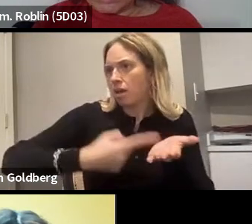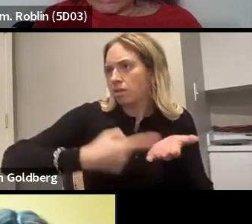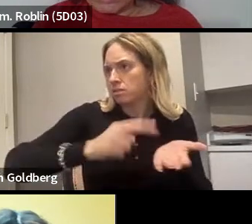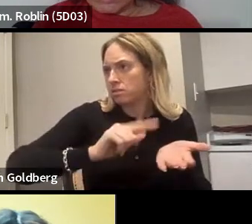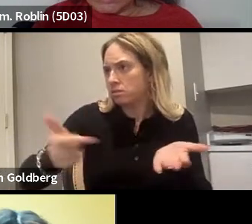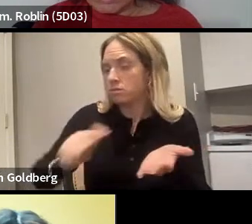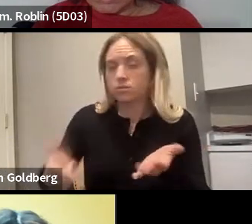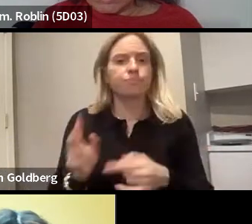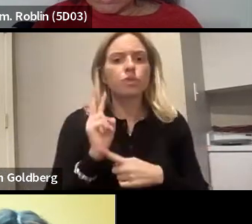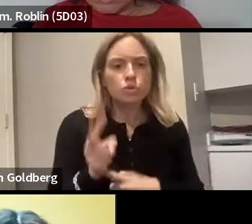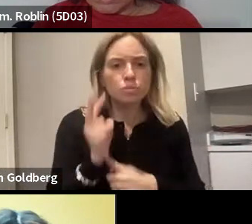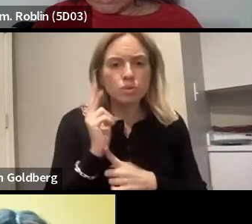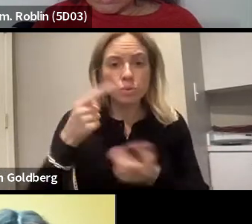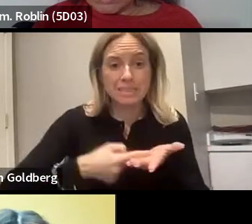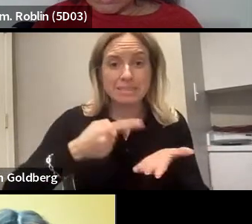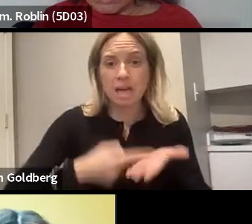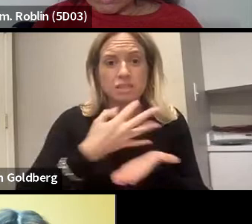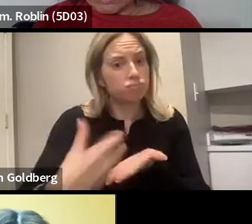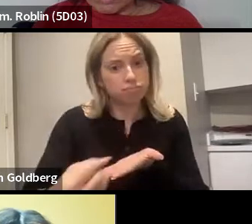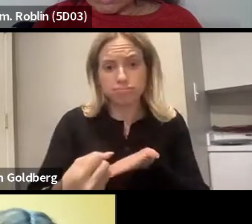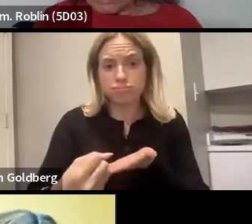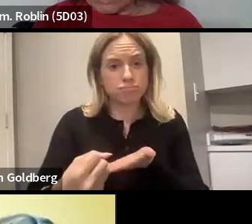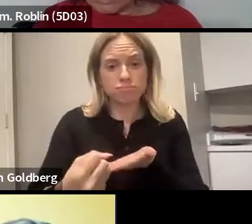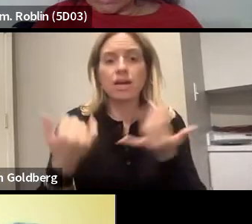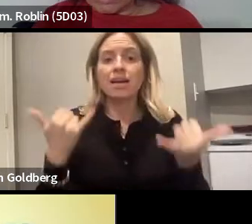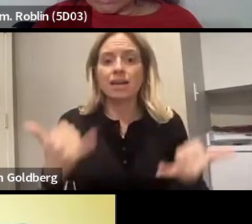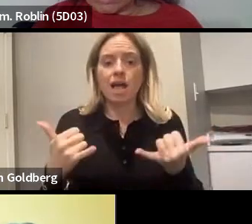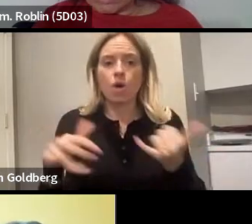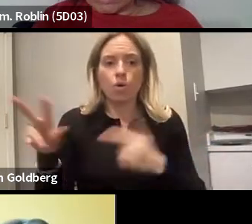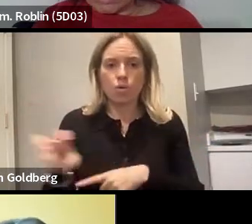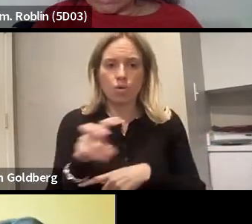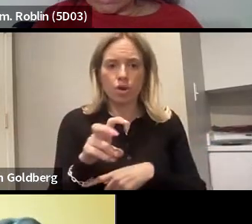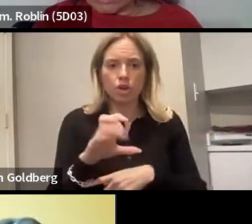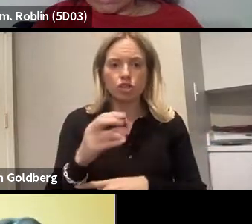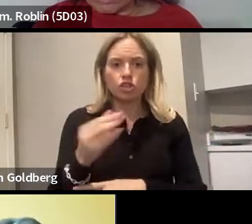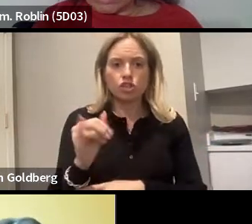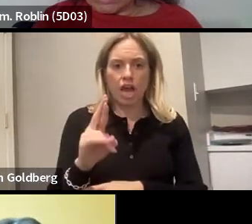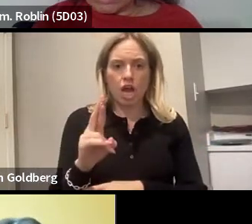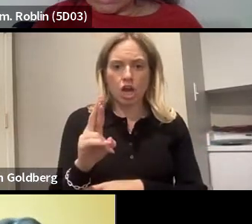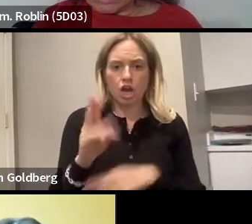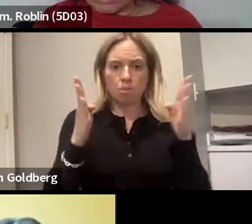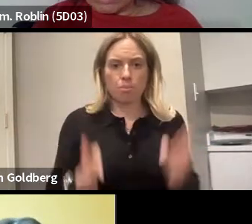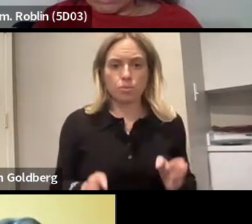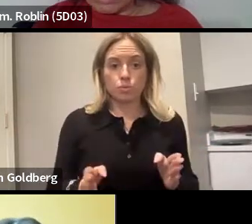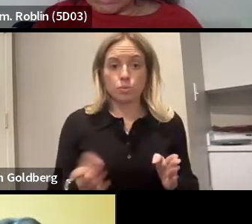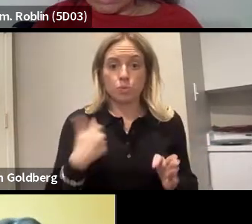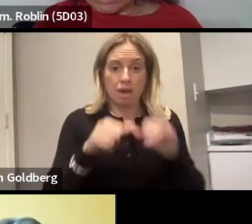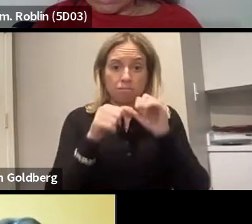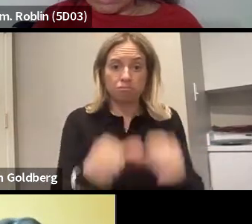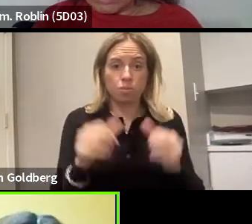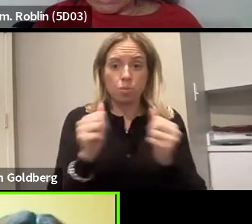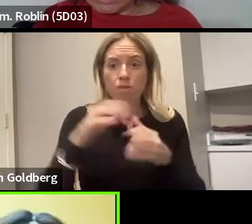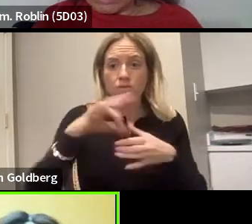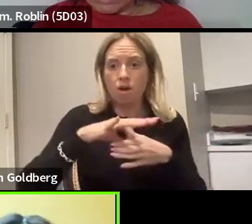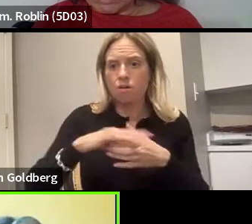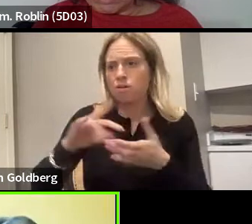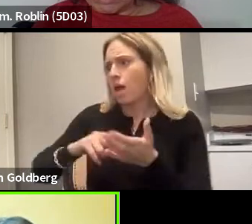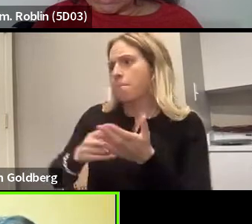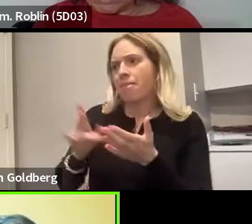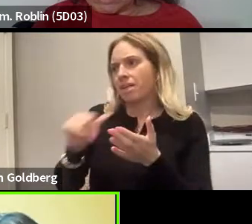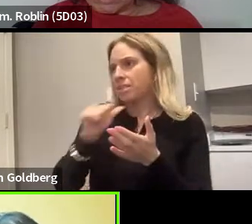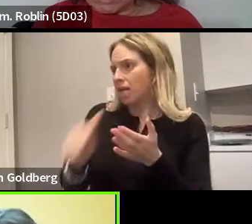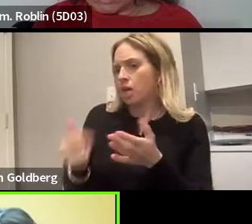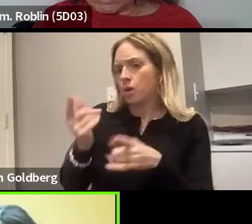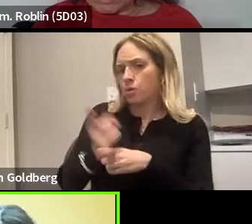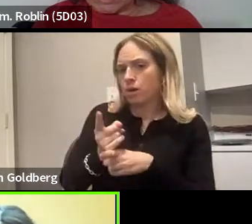to discuss this matter has passed. I'm going to turn it back over to the chair so that we can proceed with the vote. I mean, that's incorrect.